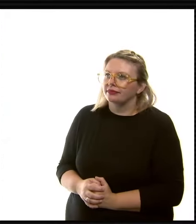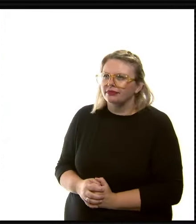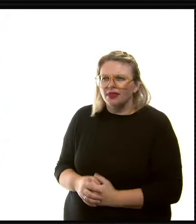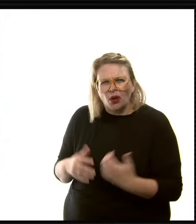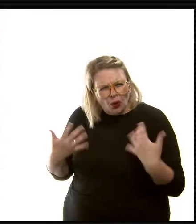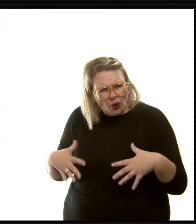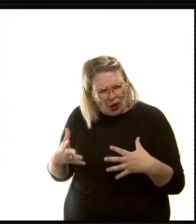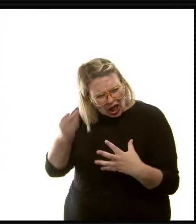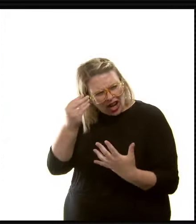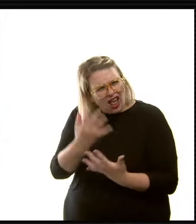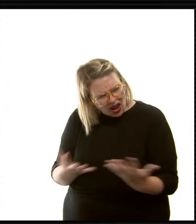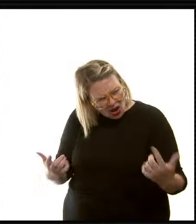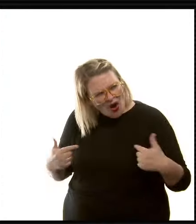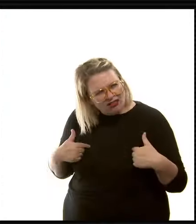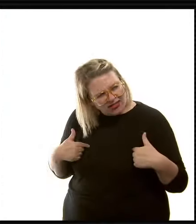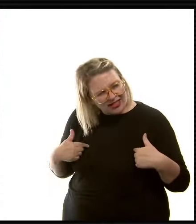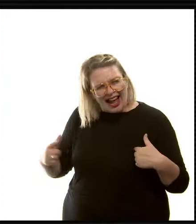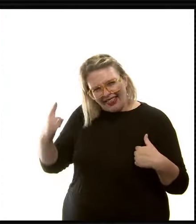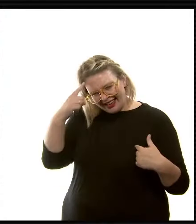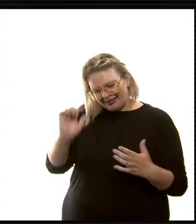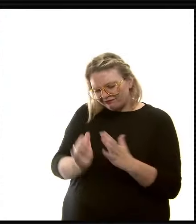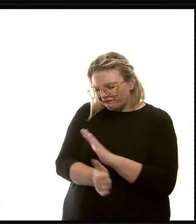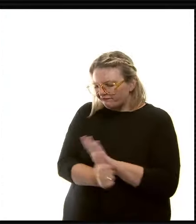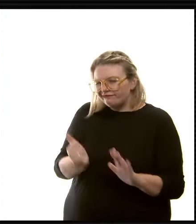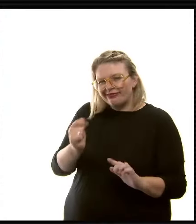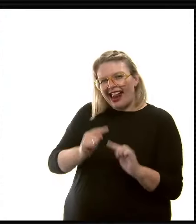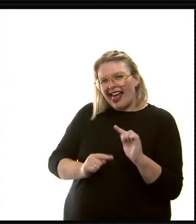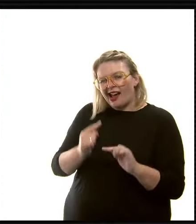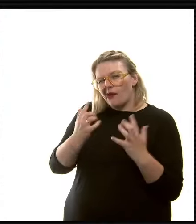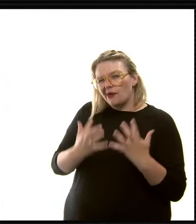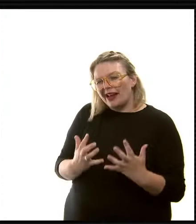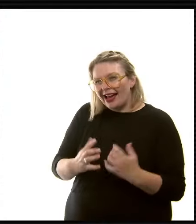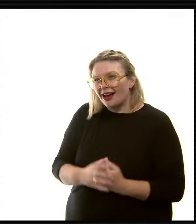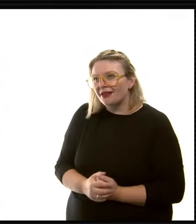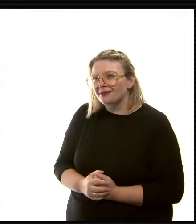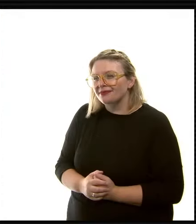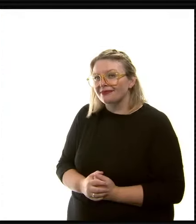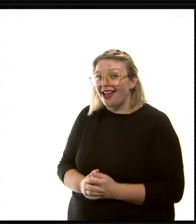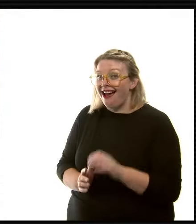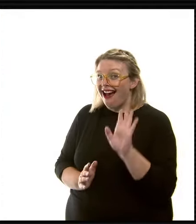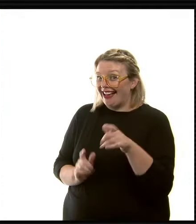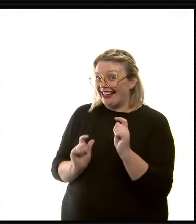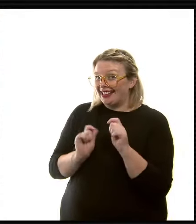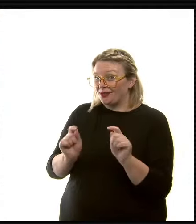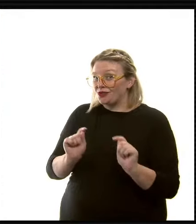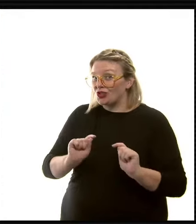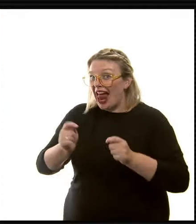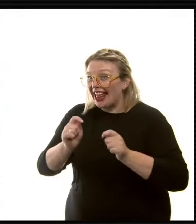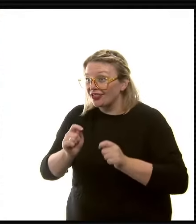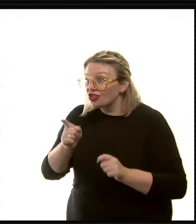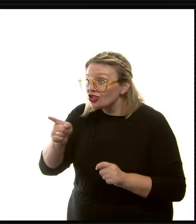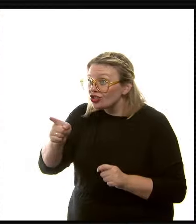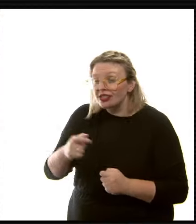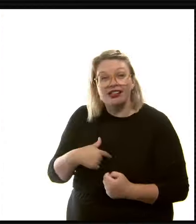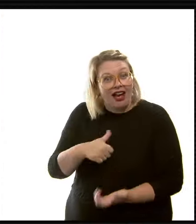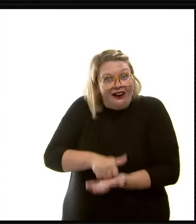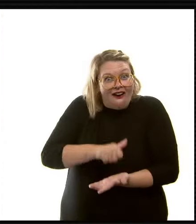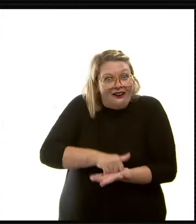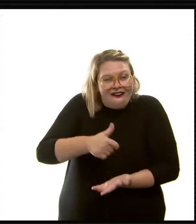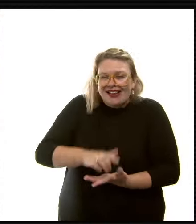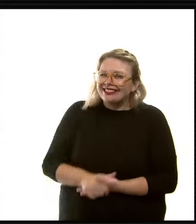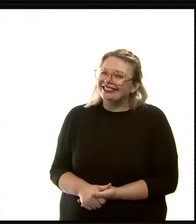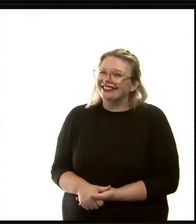much today. I feel like a better Lego builder already. On that note, I actually have a challenge for you. Are you up for it? Let's do it. Let's go